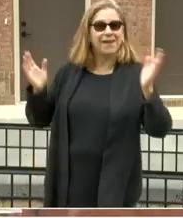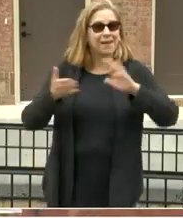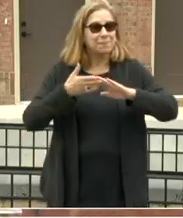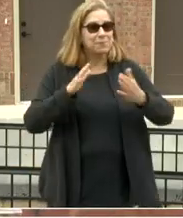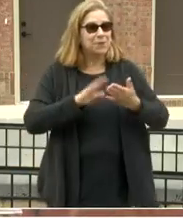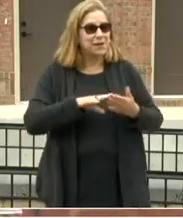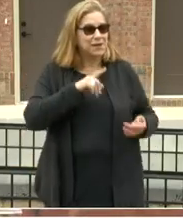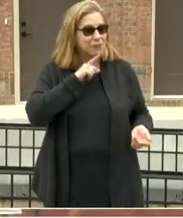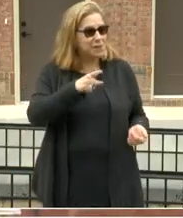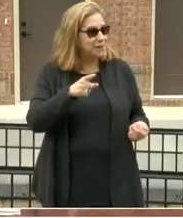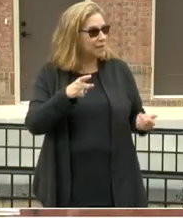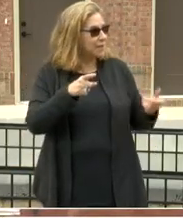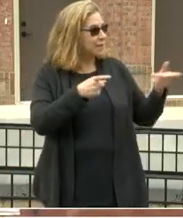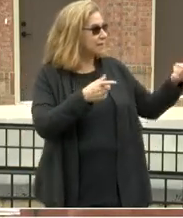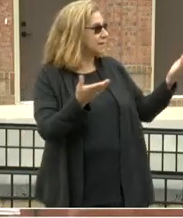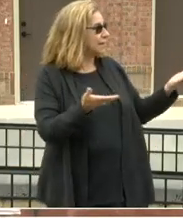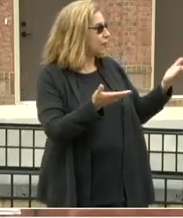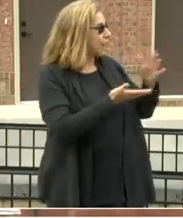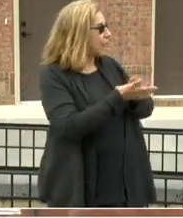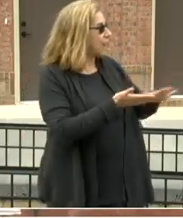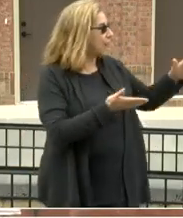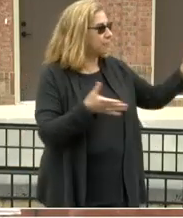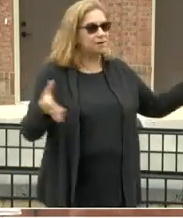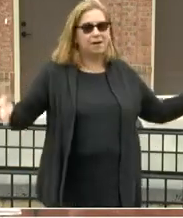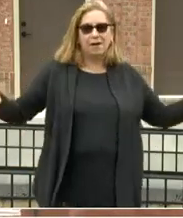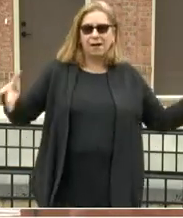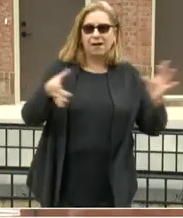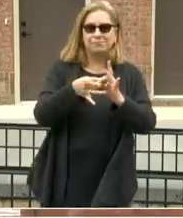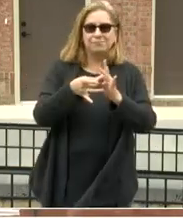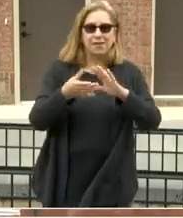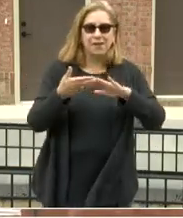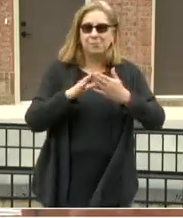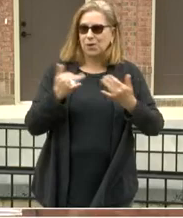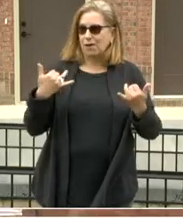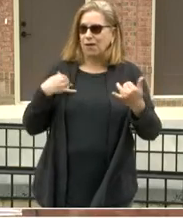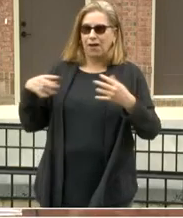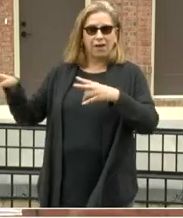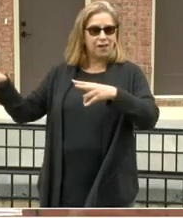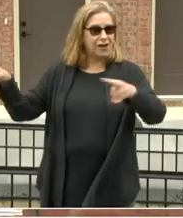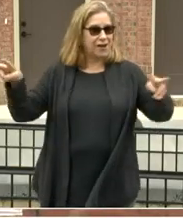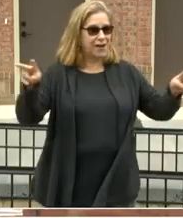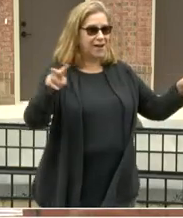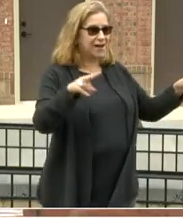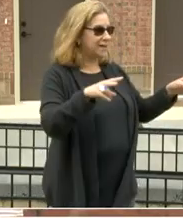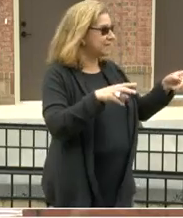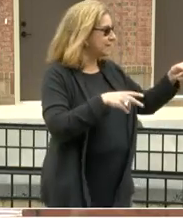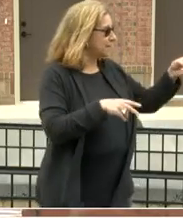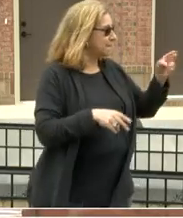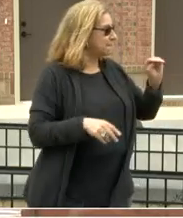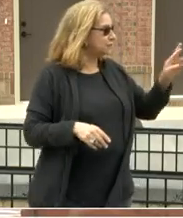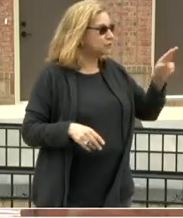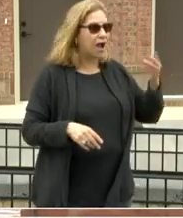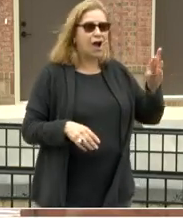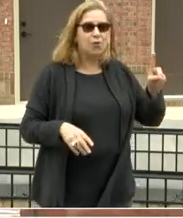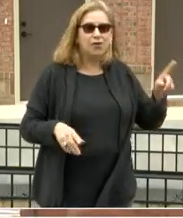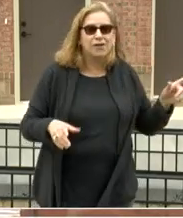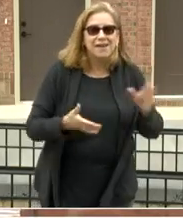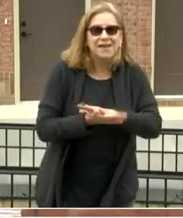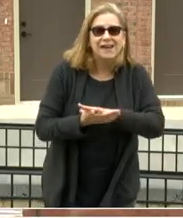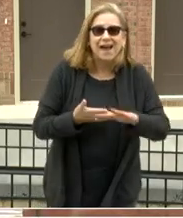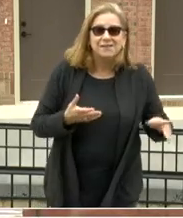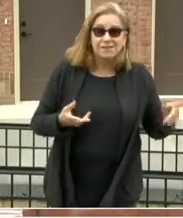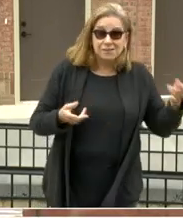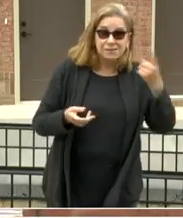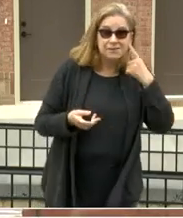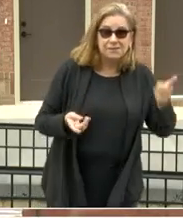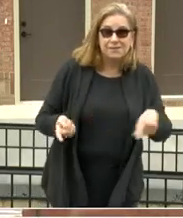that, I see a thumbs up from Mr. Howard. That's an important part of that. And it's a design feature that you wouldn't notice if you just drove by, but